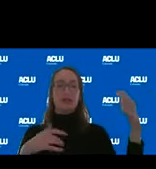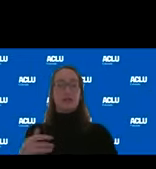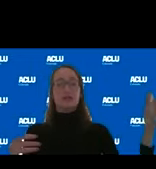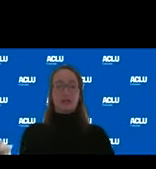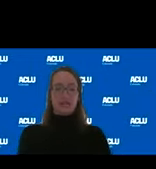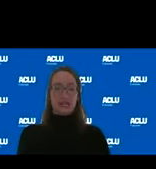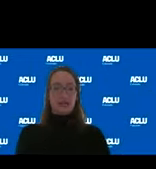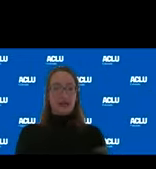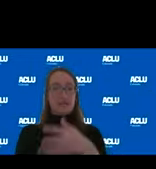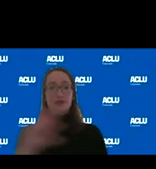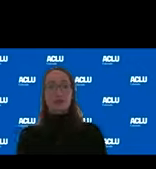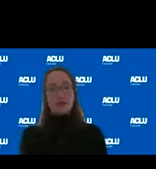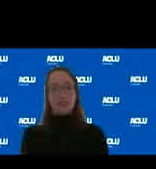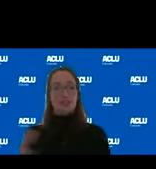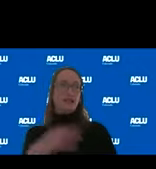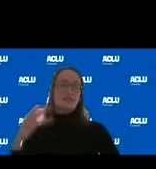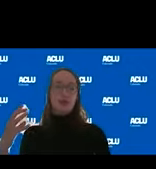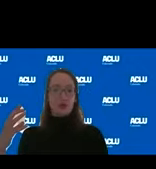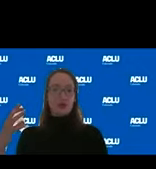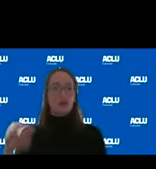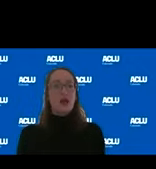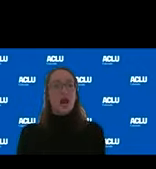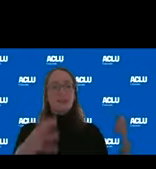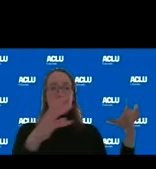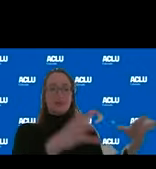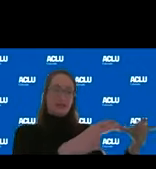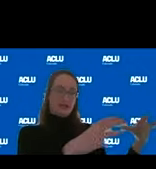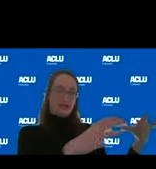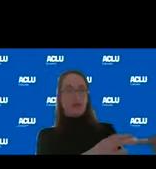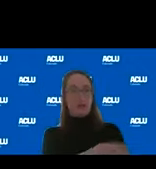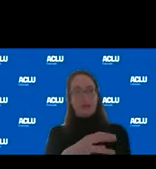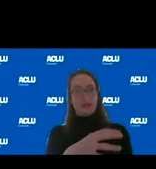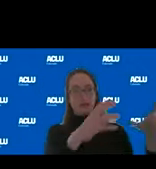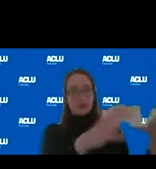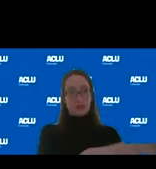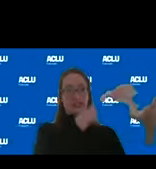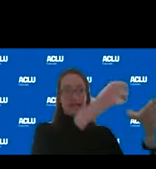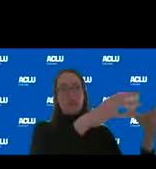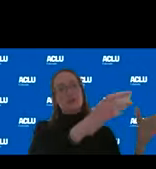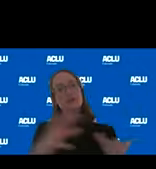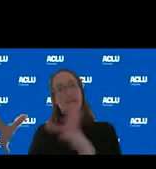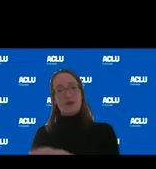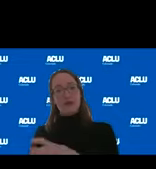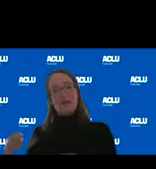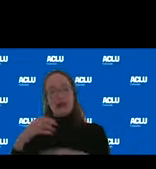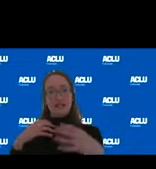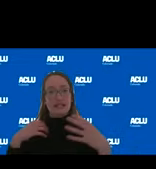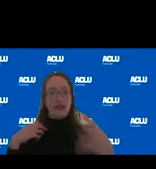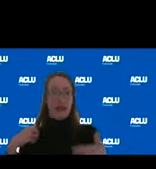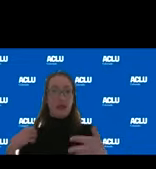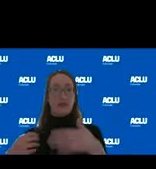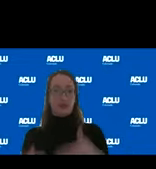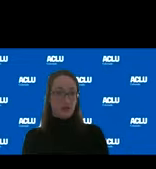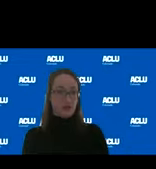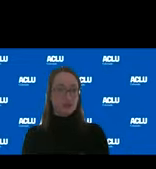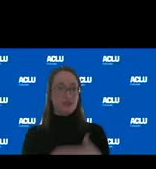primarily the Secretary of State that administers elections, that can make rules, and the Secretary of State works with the counties. The counties carry